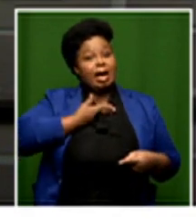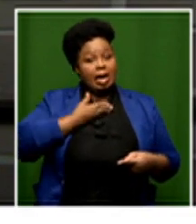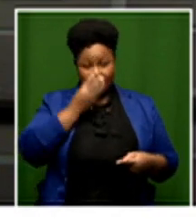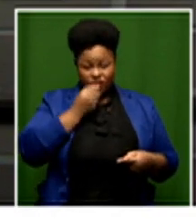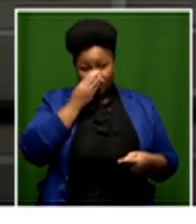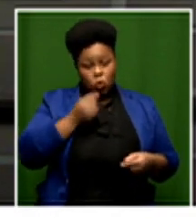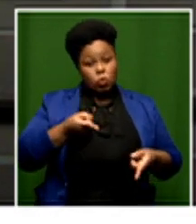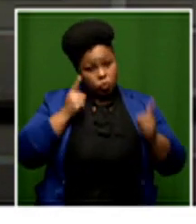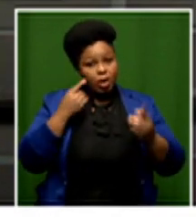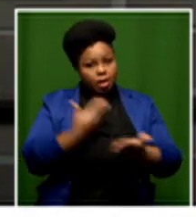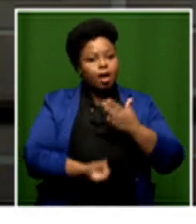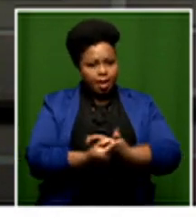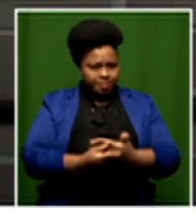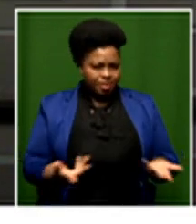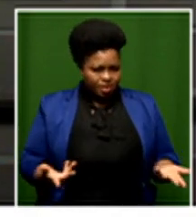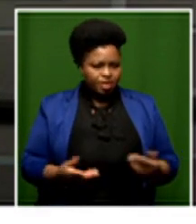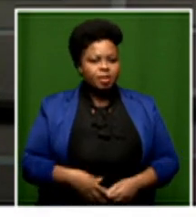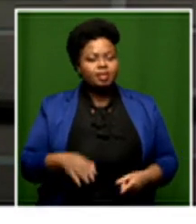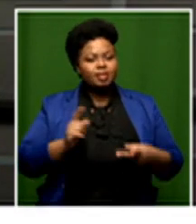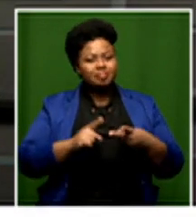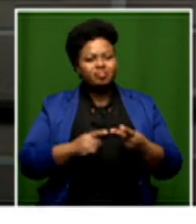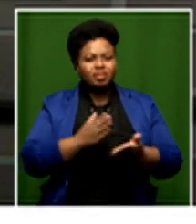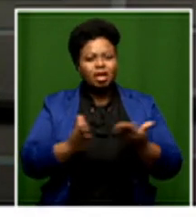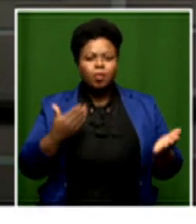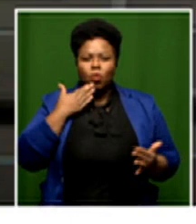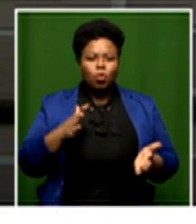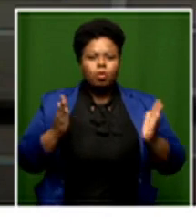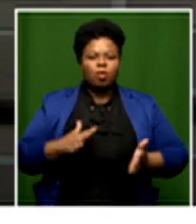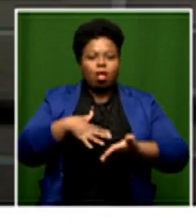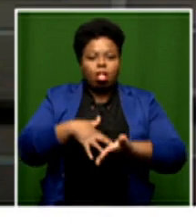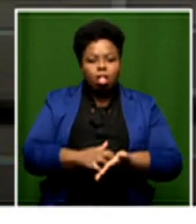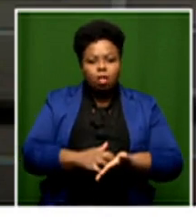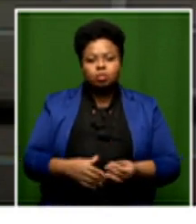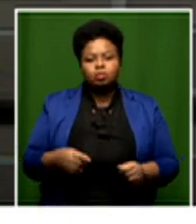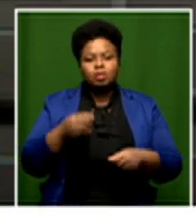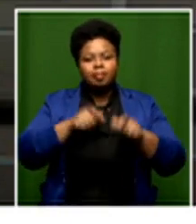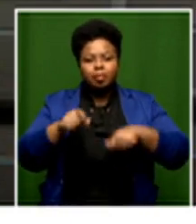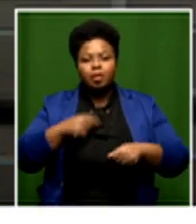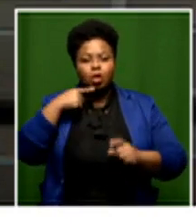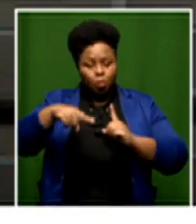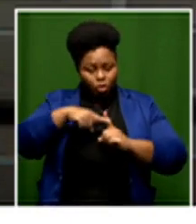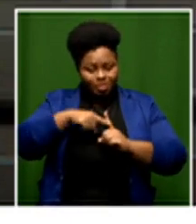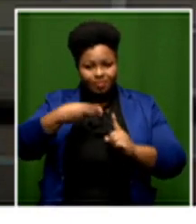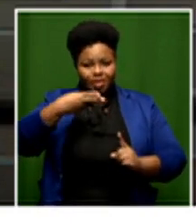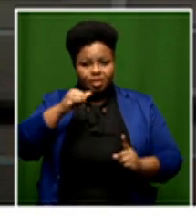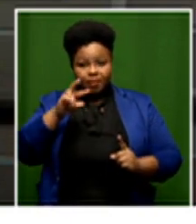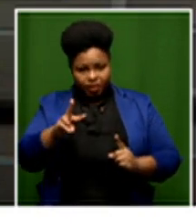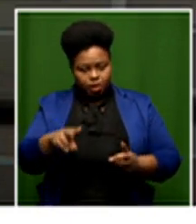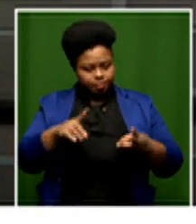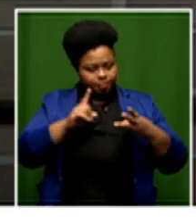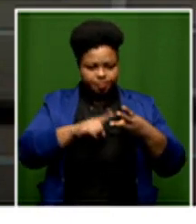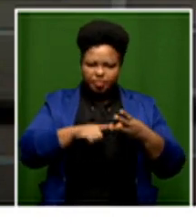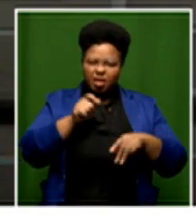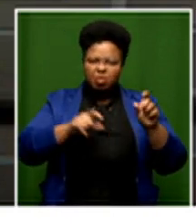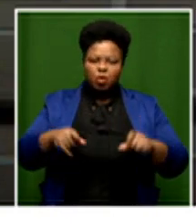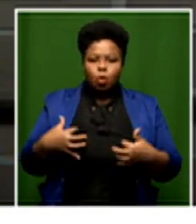if influenza occurs, people with immune suppression, so our HIV population, those with chronic diseases, particularly